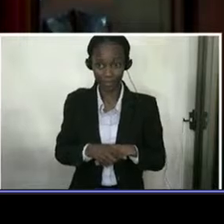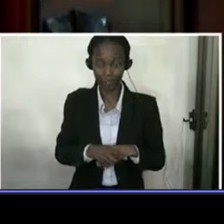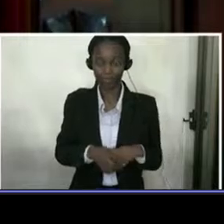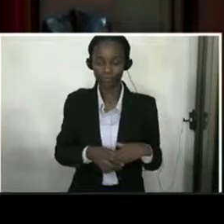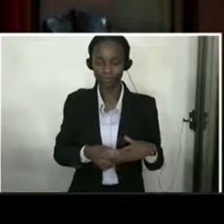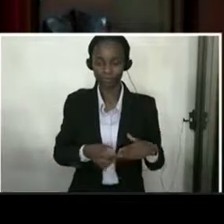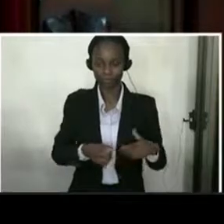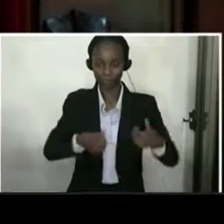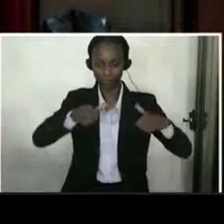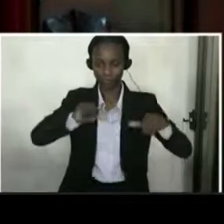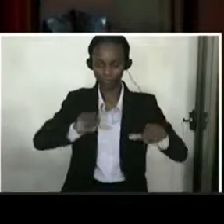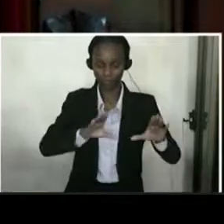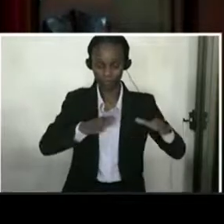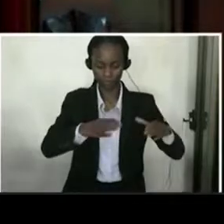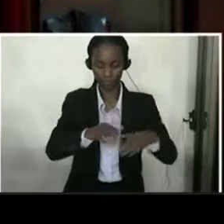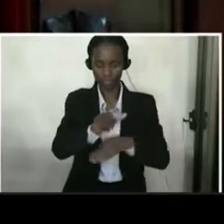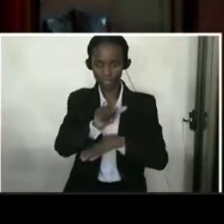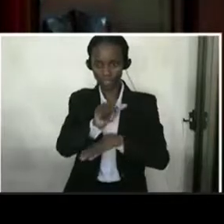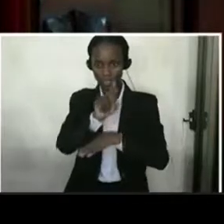ATM.